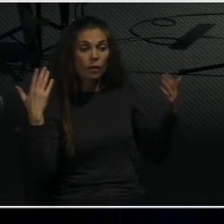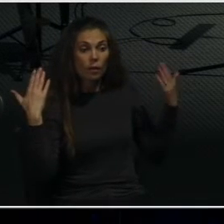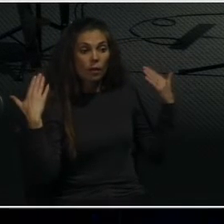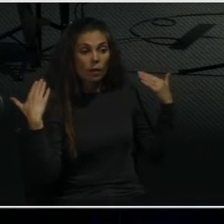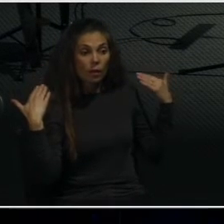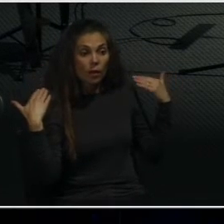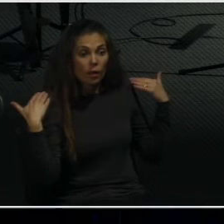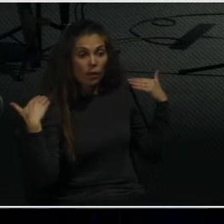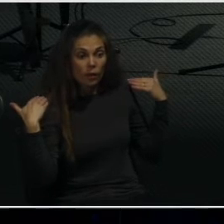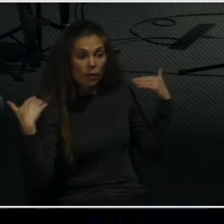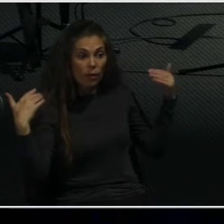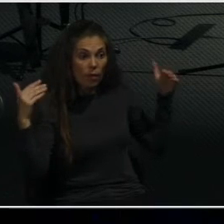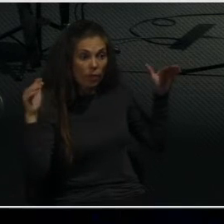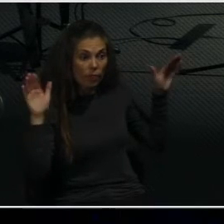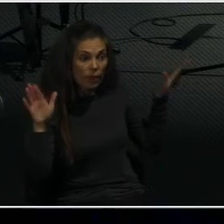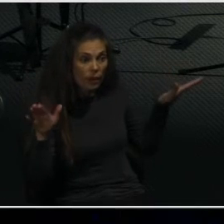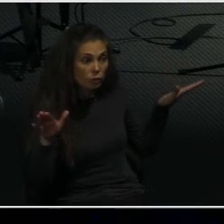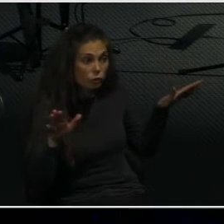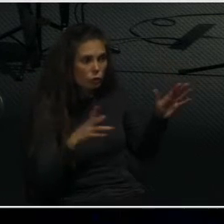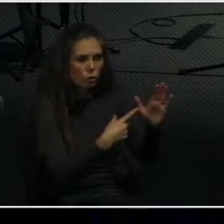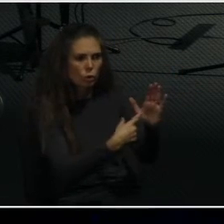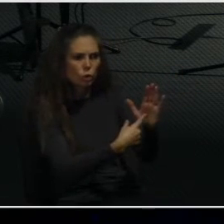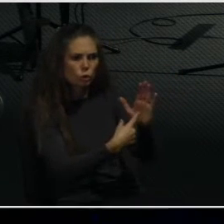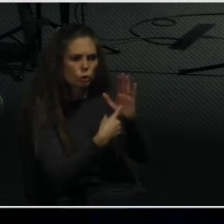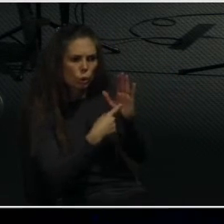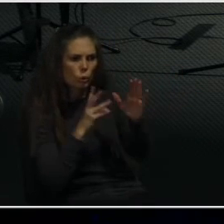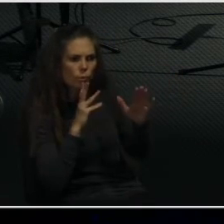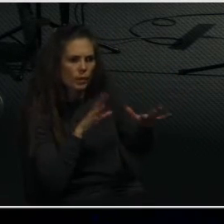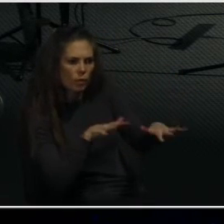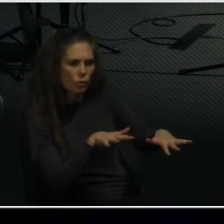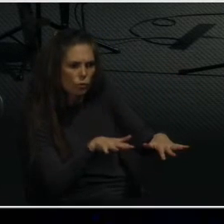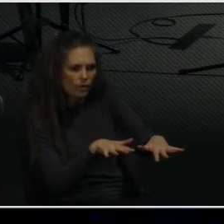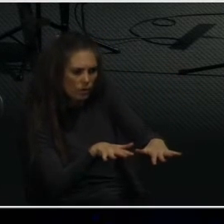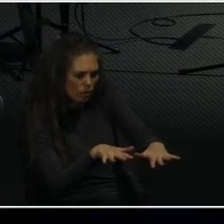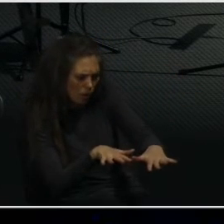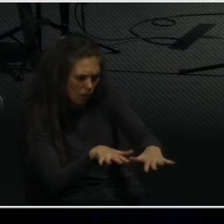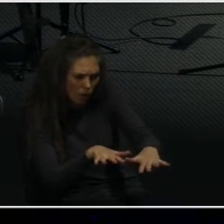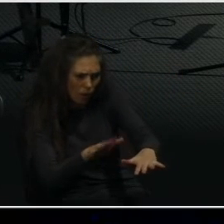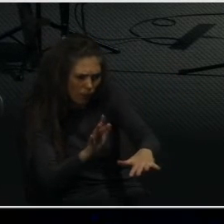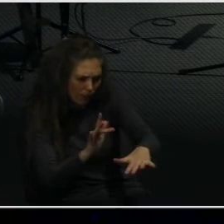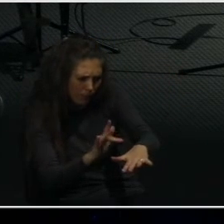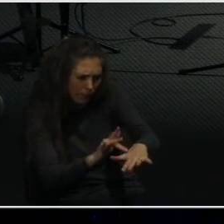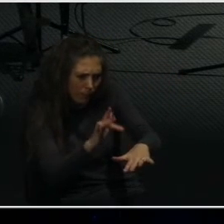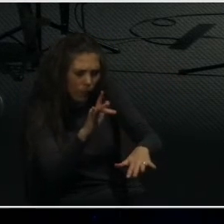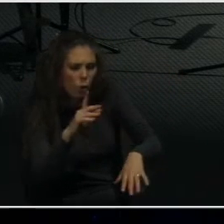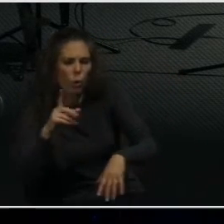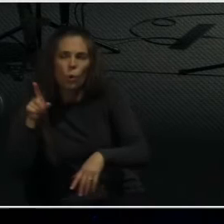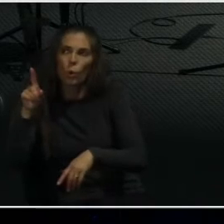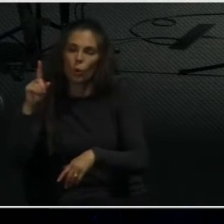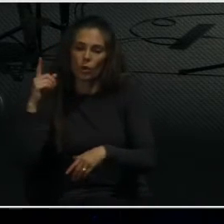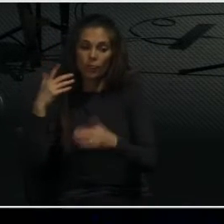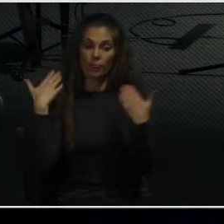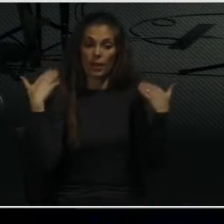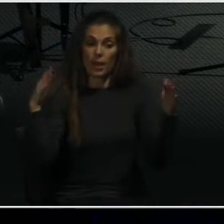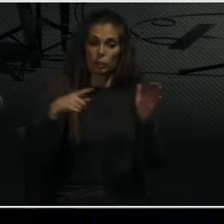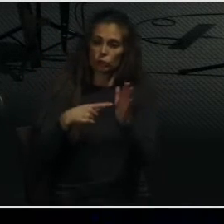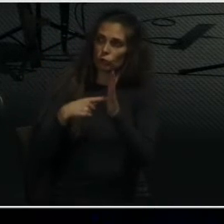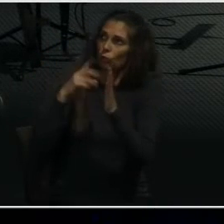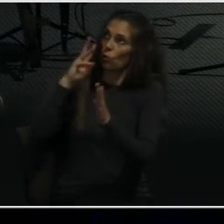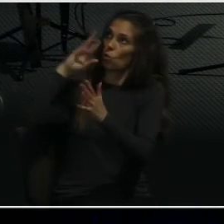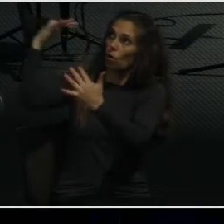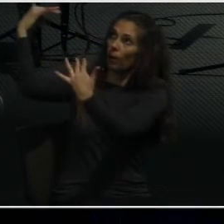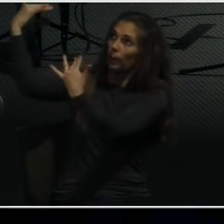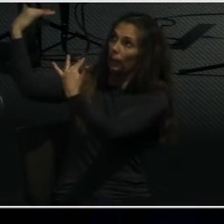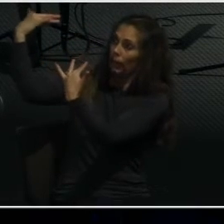the water of life, bright as crystal, flowing from the throne of God and of the Lamb through the middle of the street